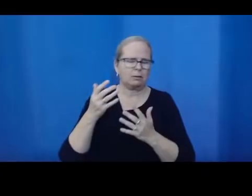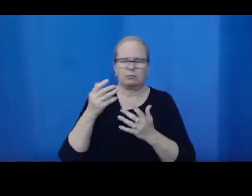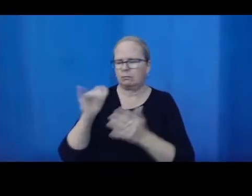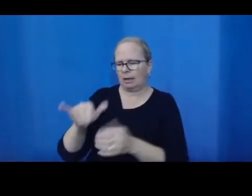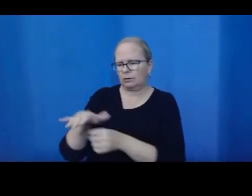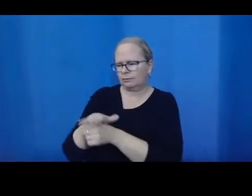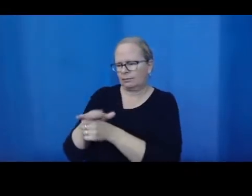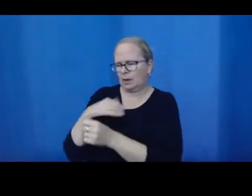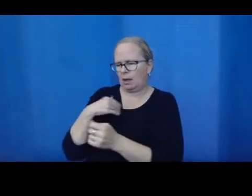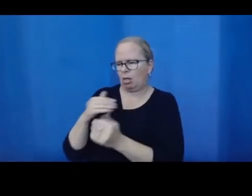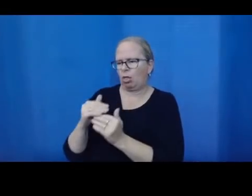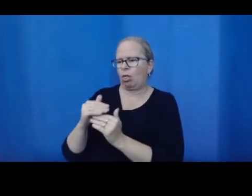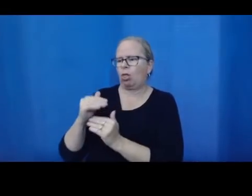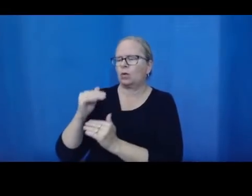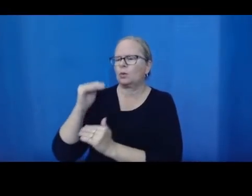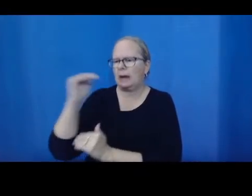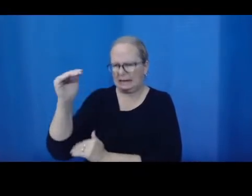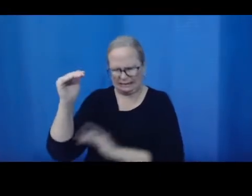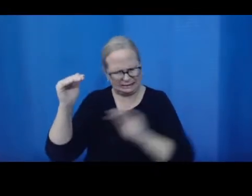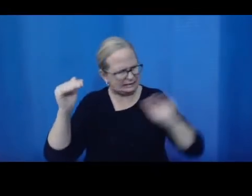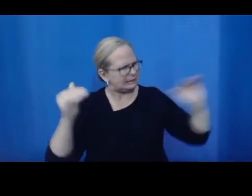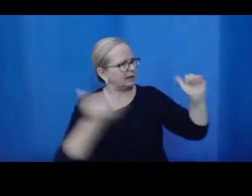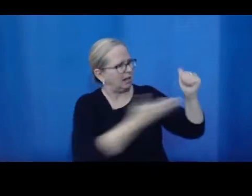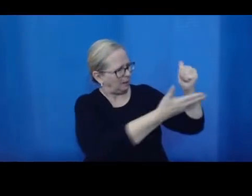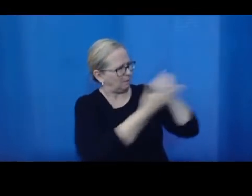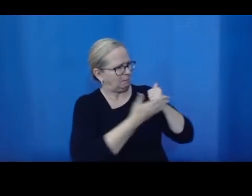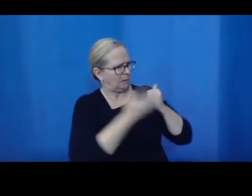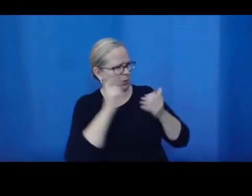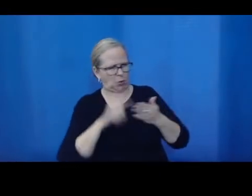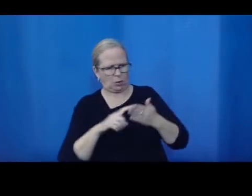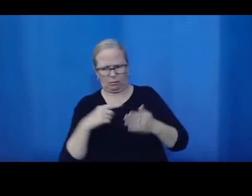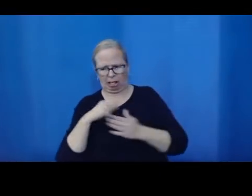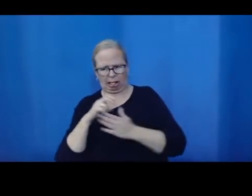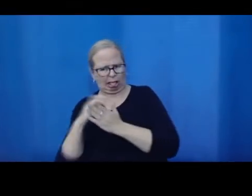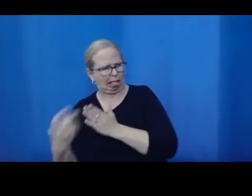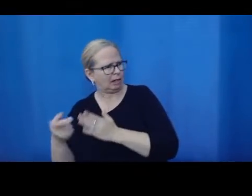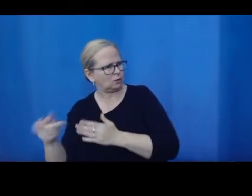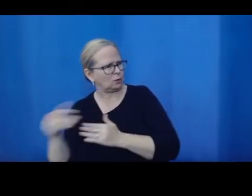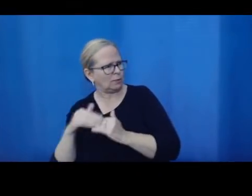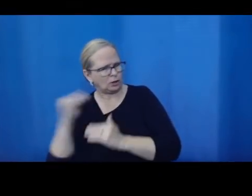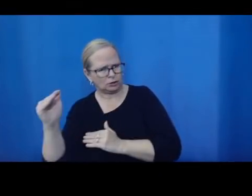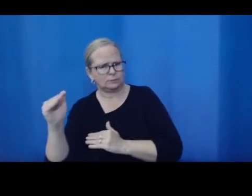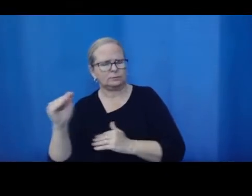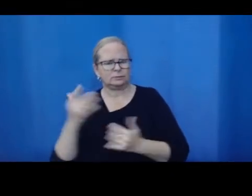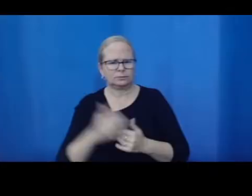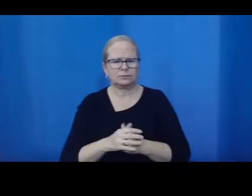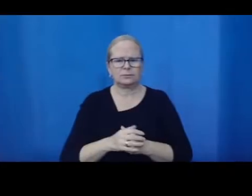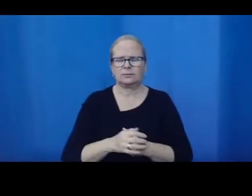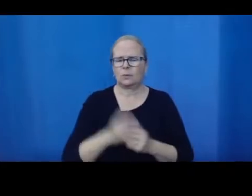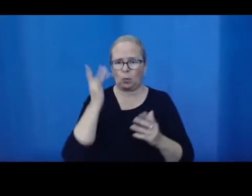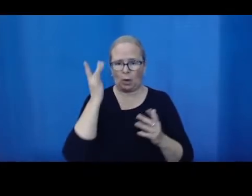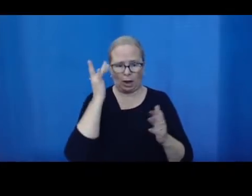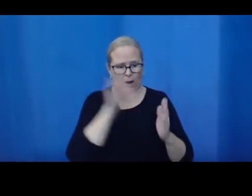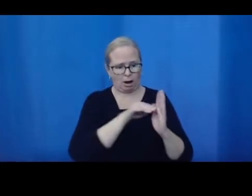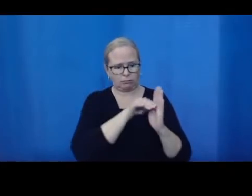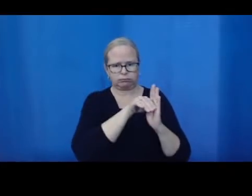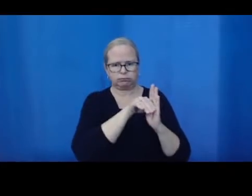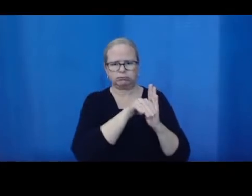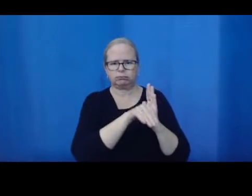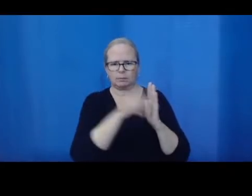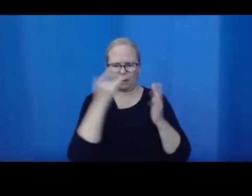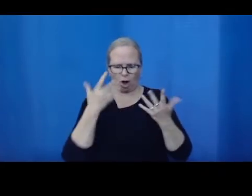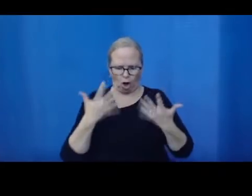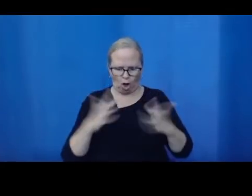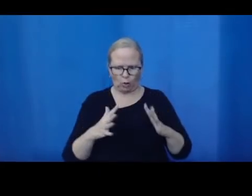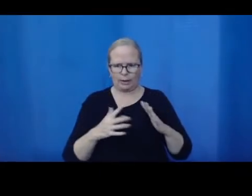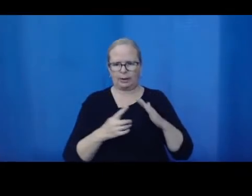so bad, and we're already isolated, we're already staying at home, we're already doing things that you would do if you had some significant